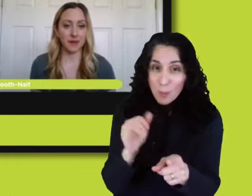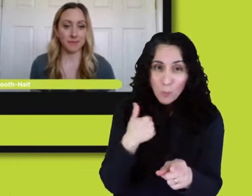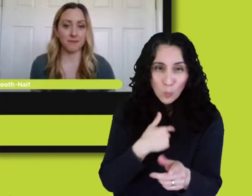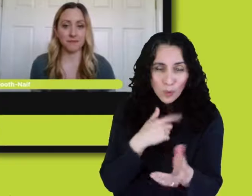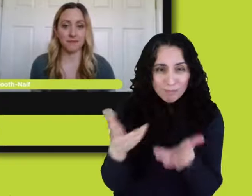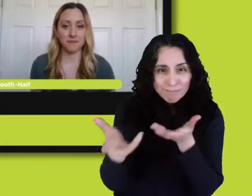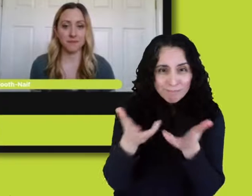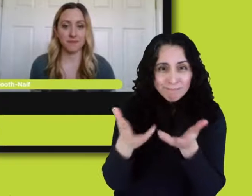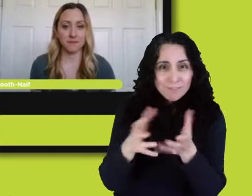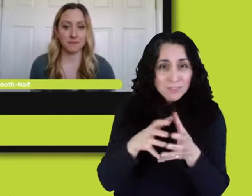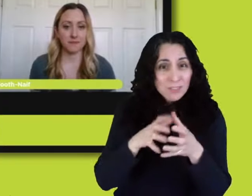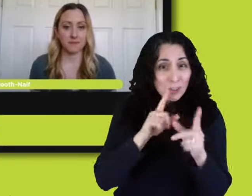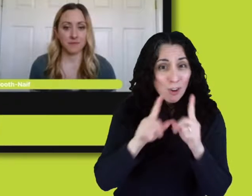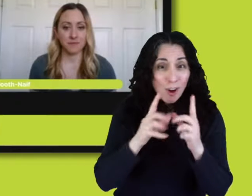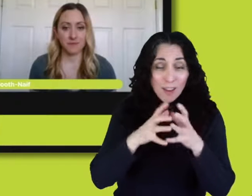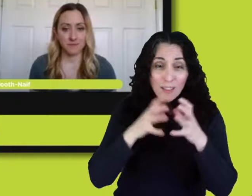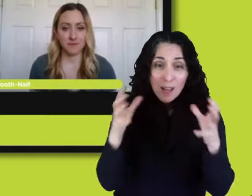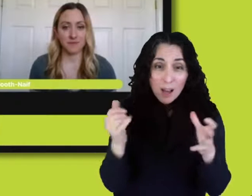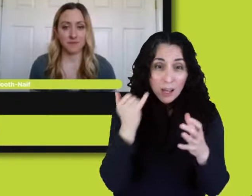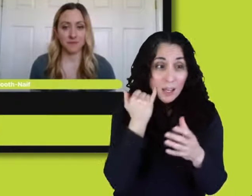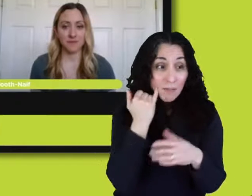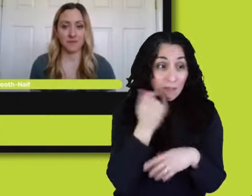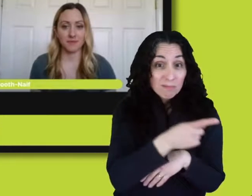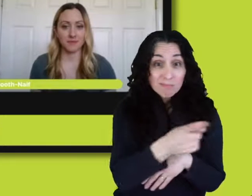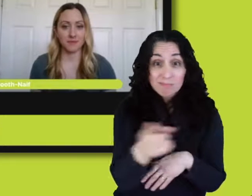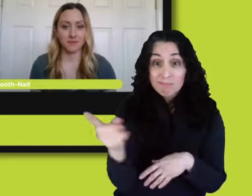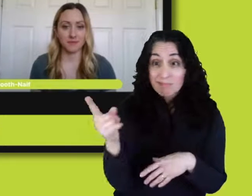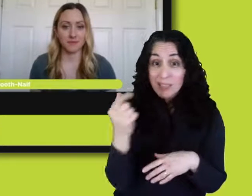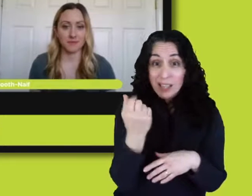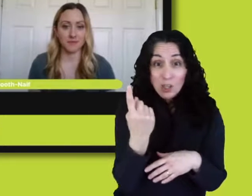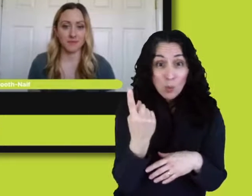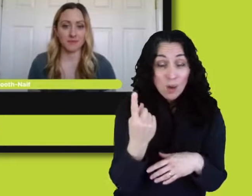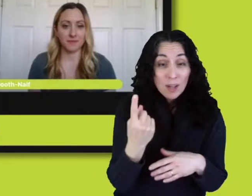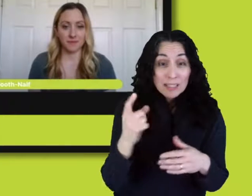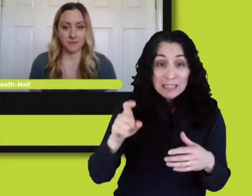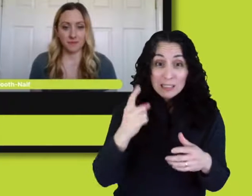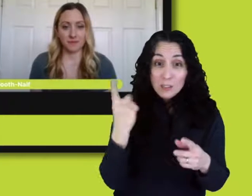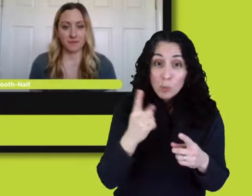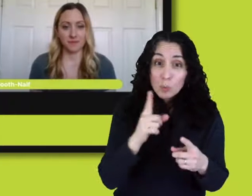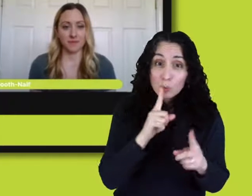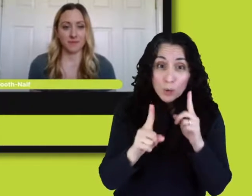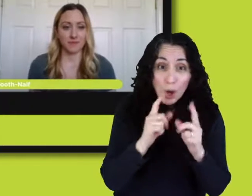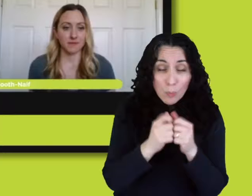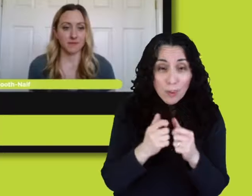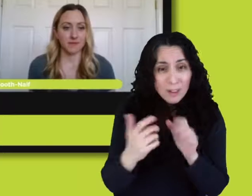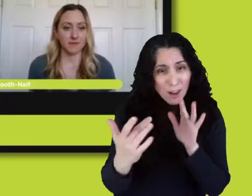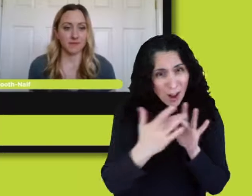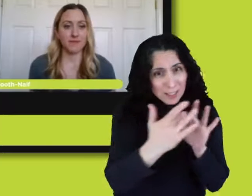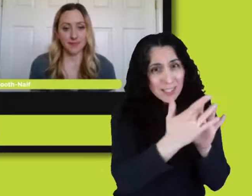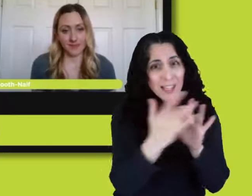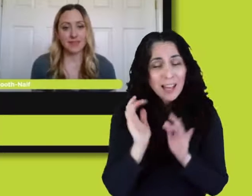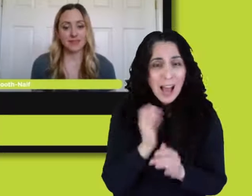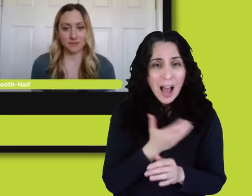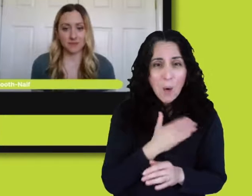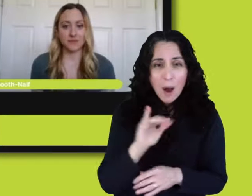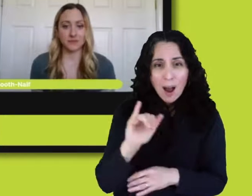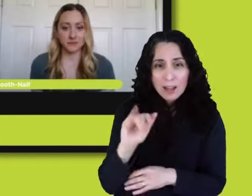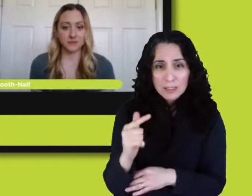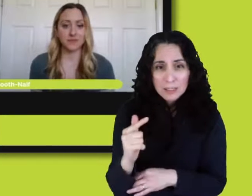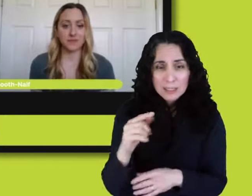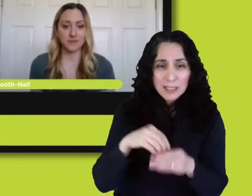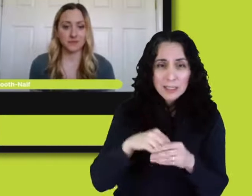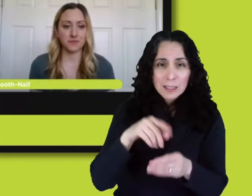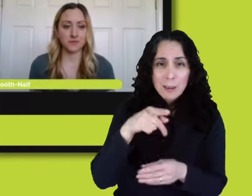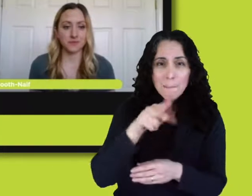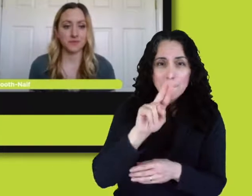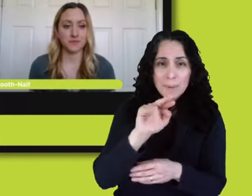we spend a lot of time talking, so if anybody out there needs someone to talk to, reach out to us. Our Instagram is